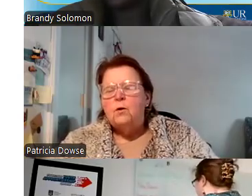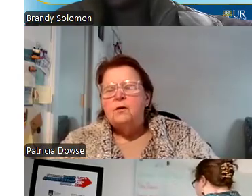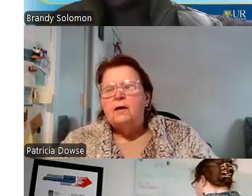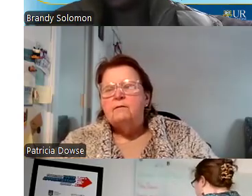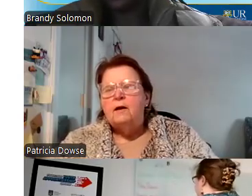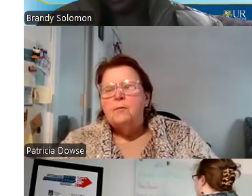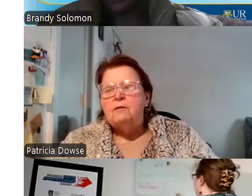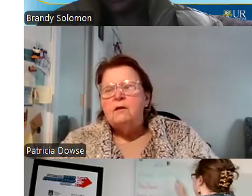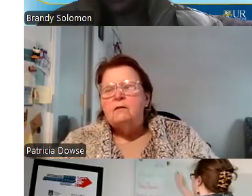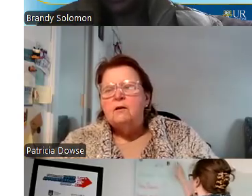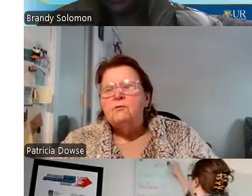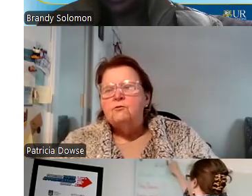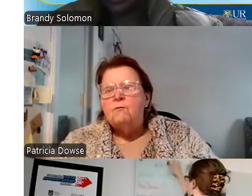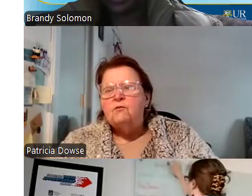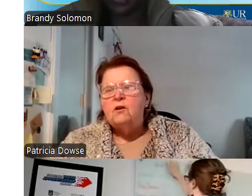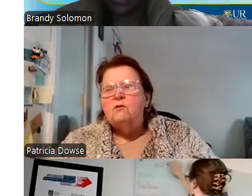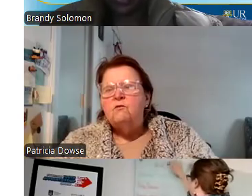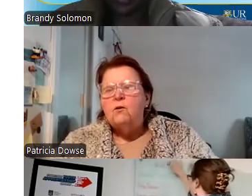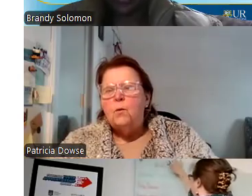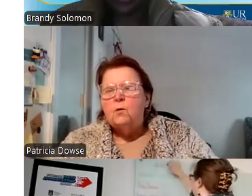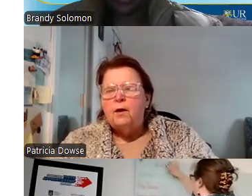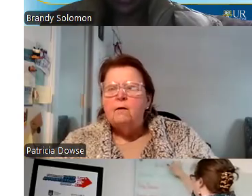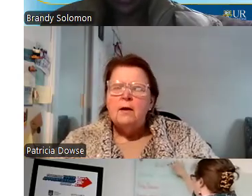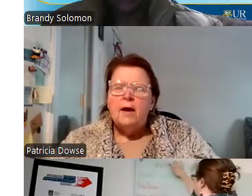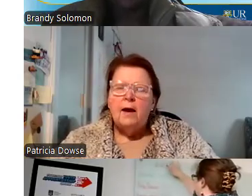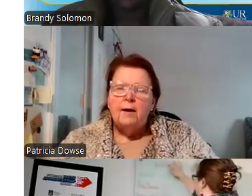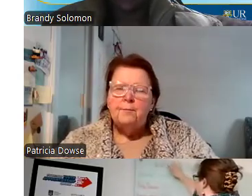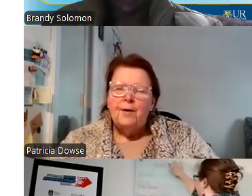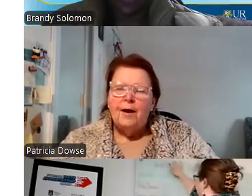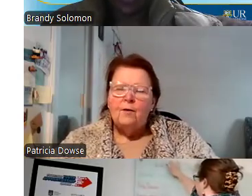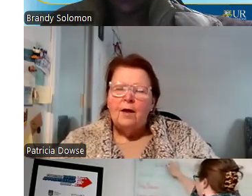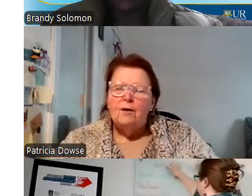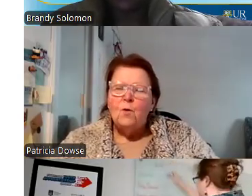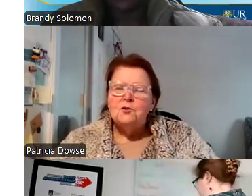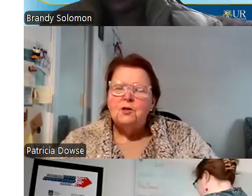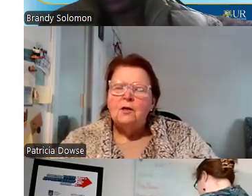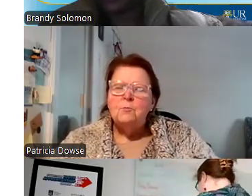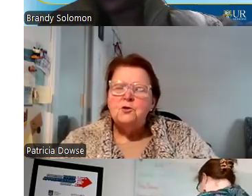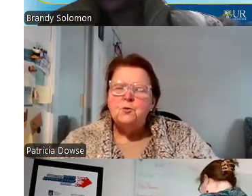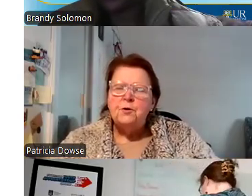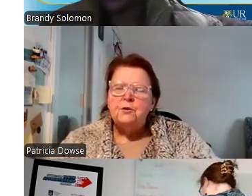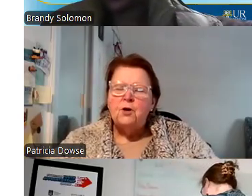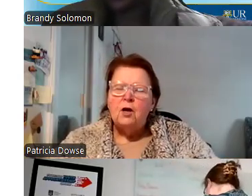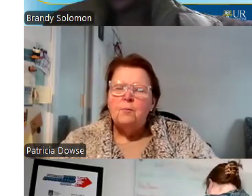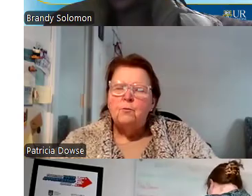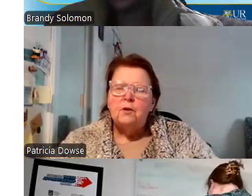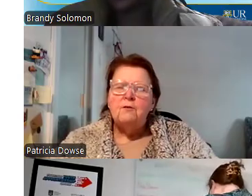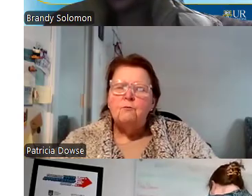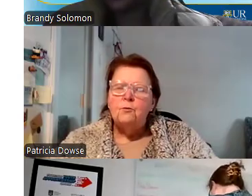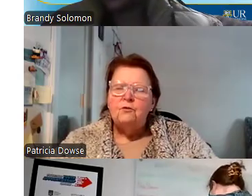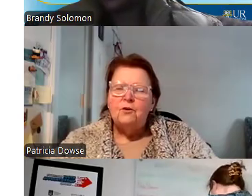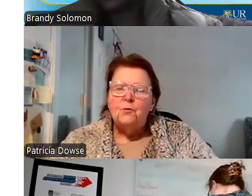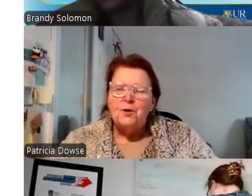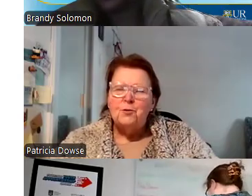and whatnot. Indeed, the governor's office is very well aware. I love watching Commissioner Reardon talk about real